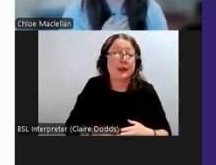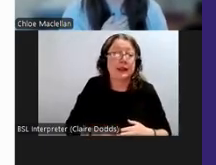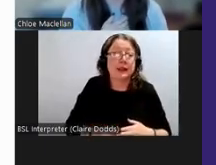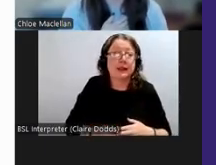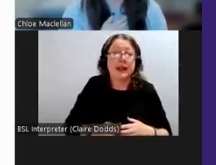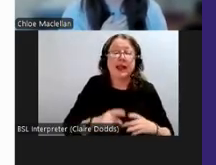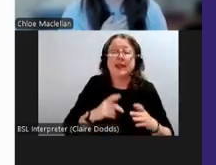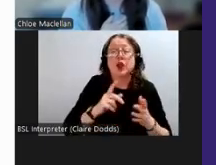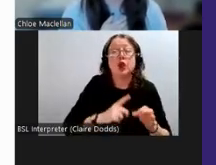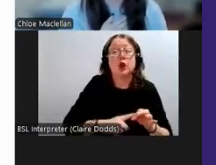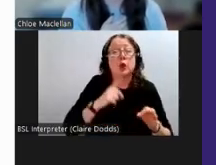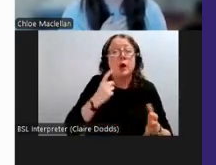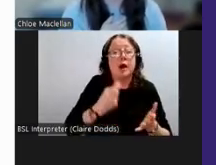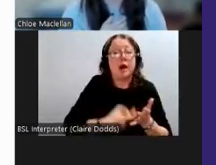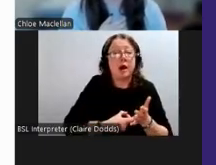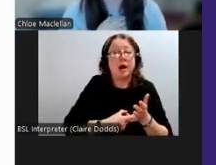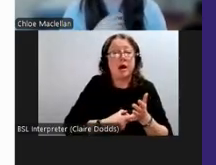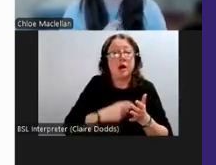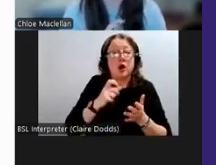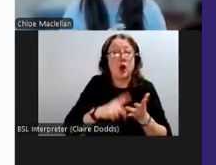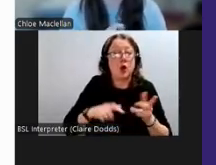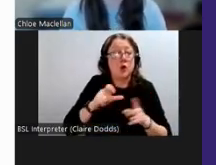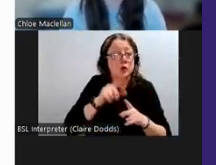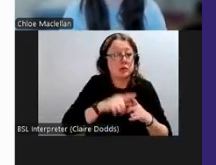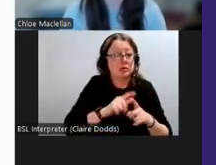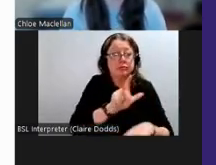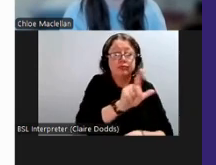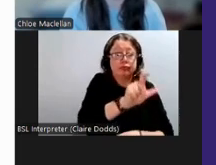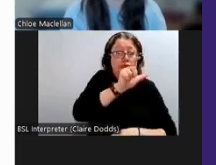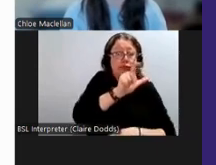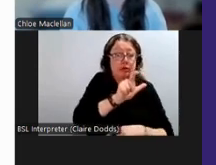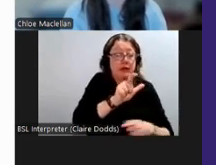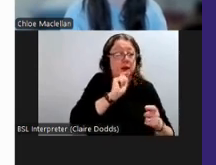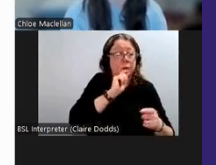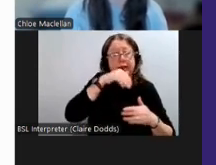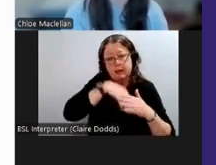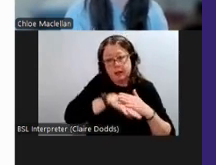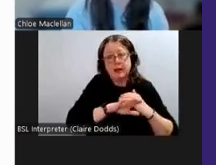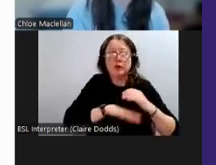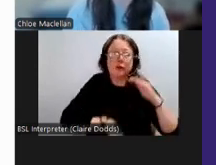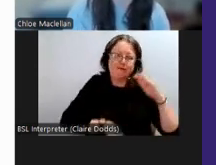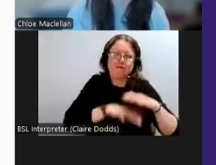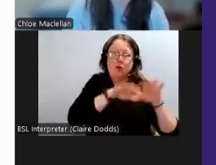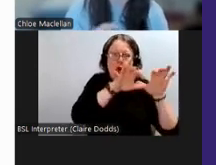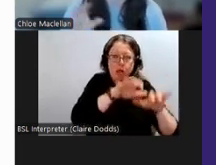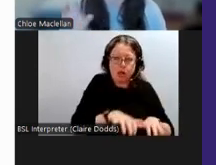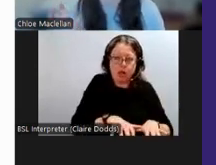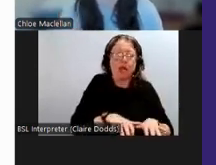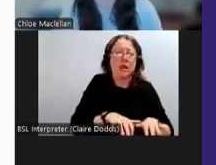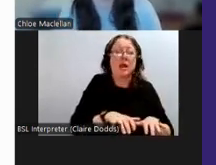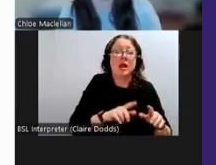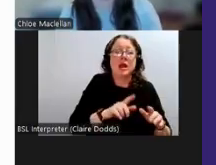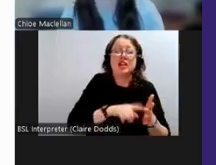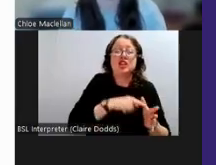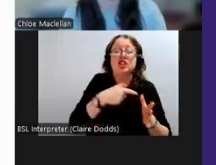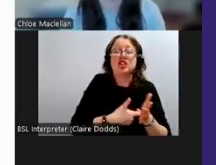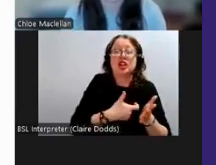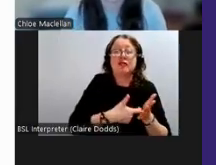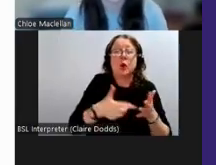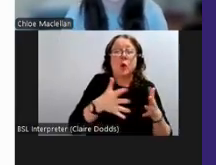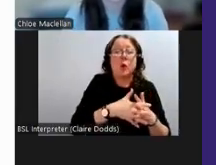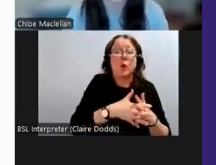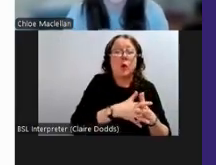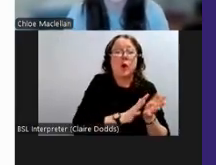studies, and they're both available online. The Jarrow Hall one is hosted by Kids and Museums, and the Baltic one is hosted